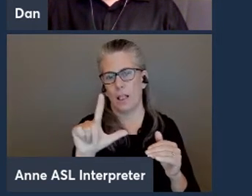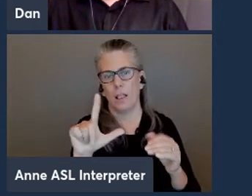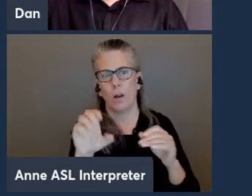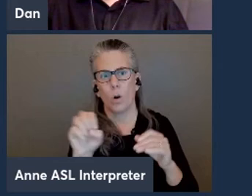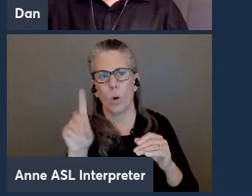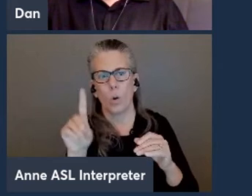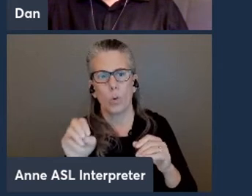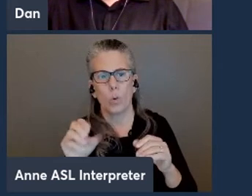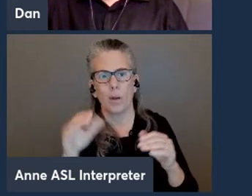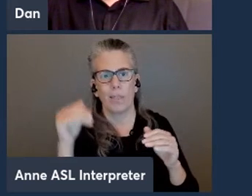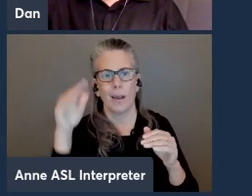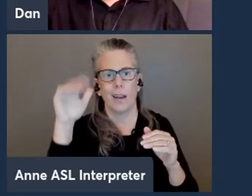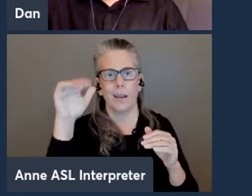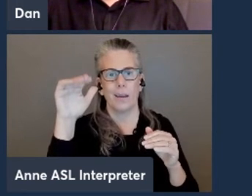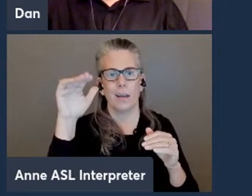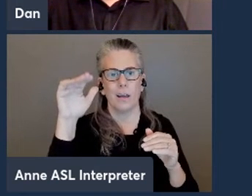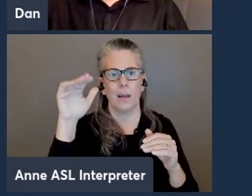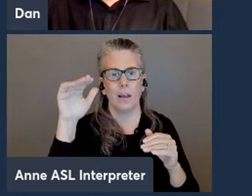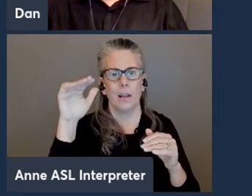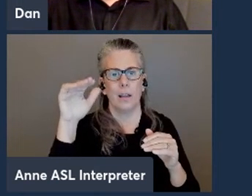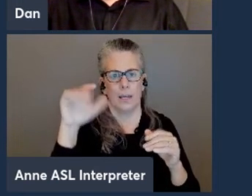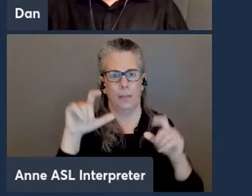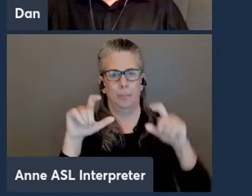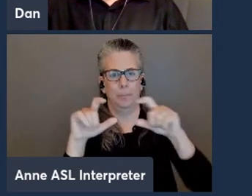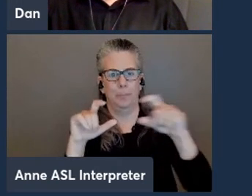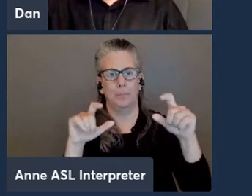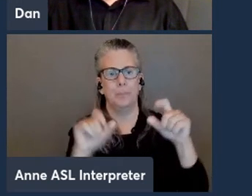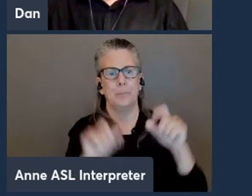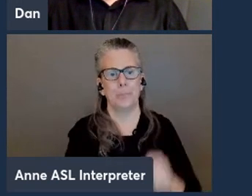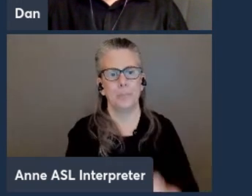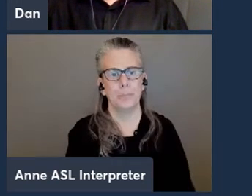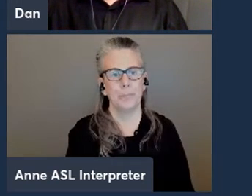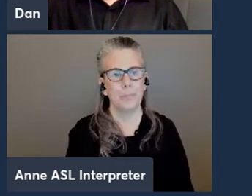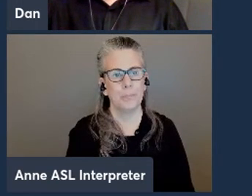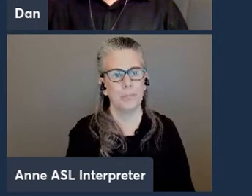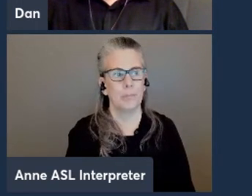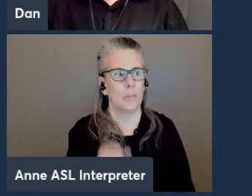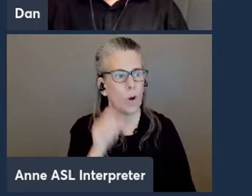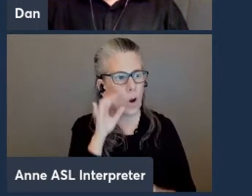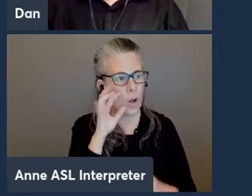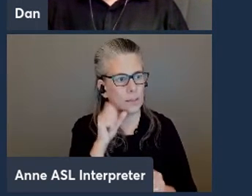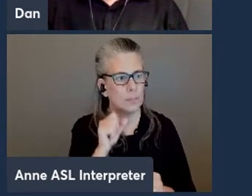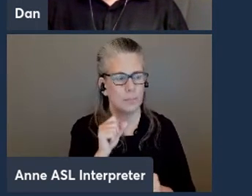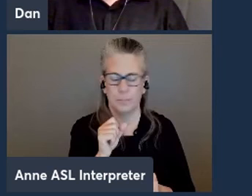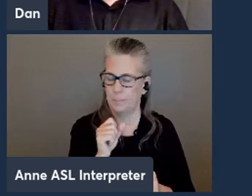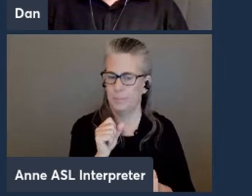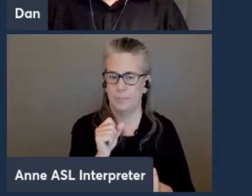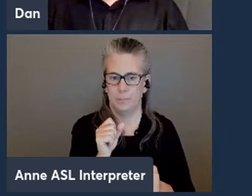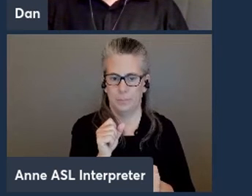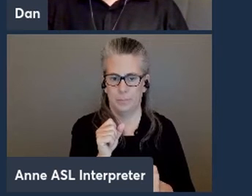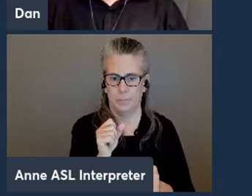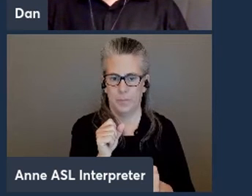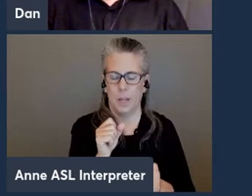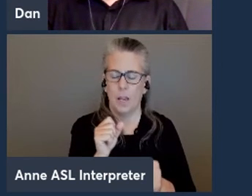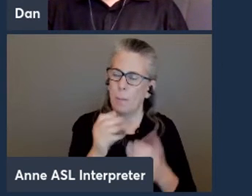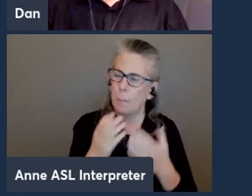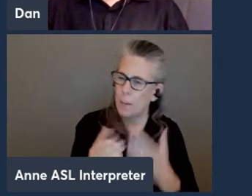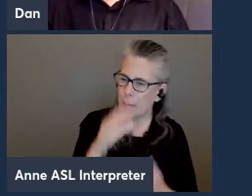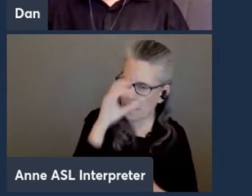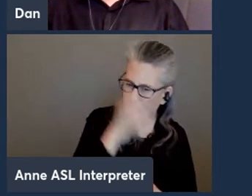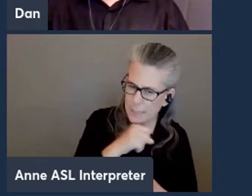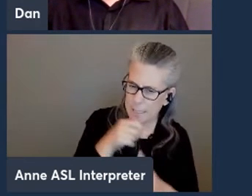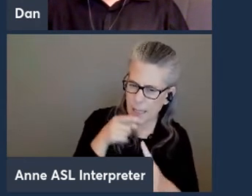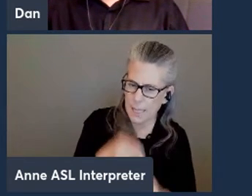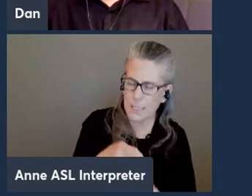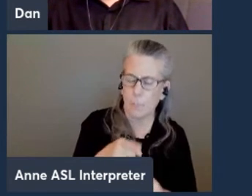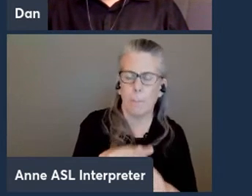head section. Okay. Awesome. And like, is there like a, maybe I missed this, but we